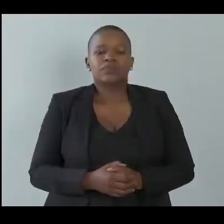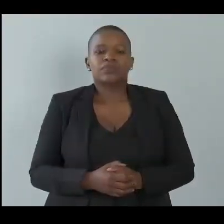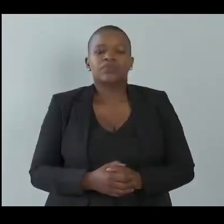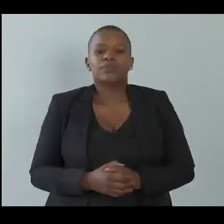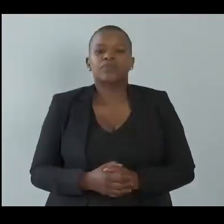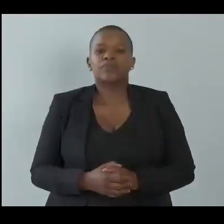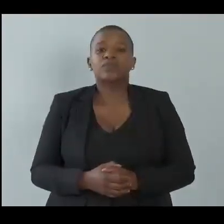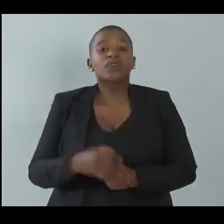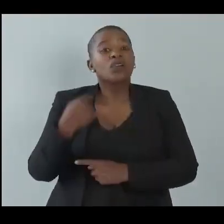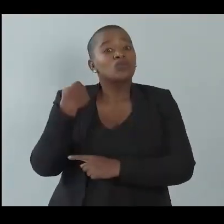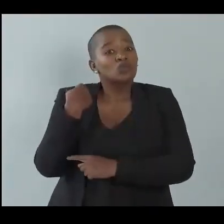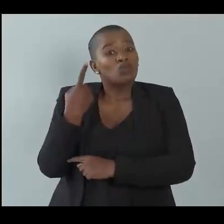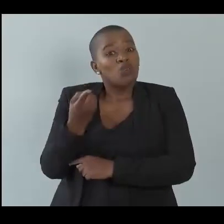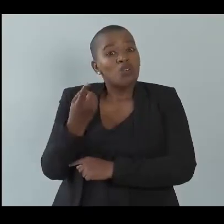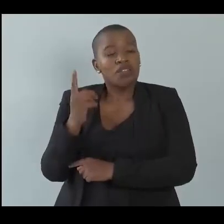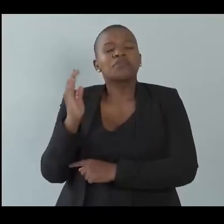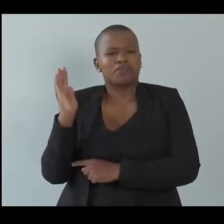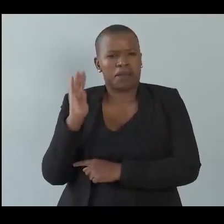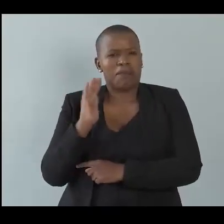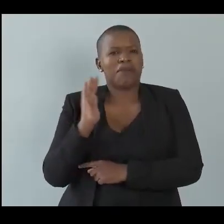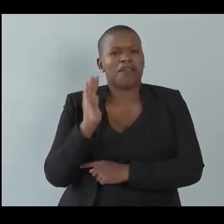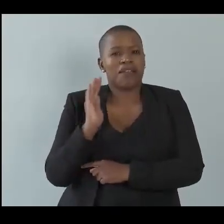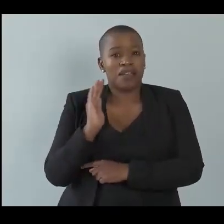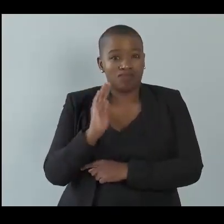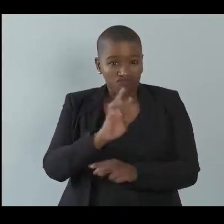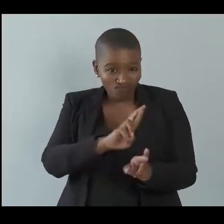Tomorrow's coming. Are you ready?